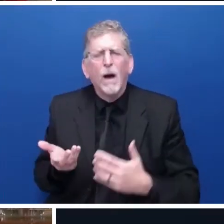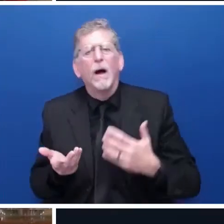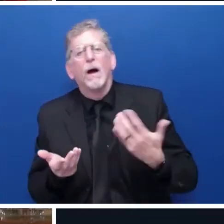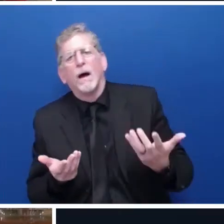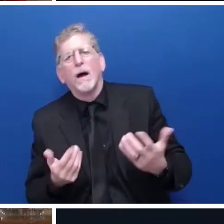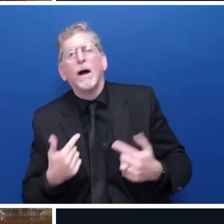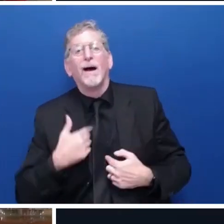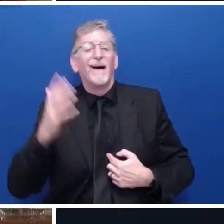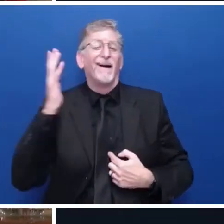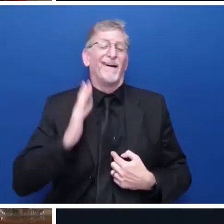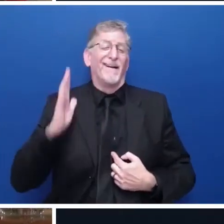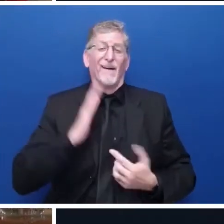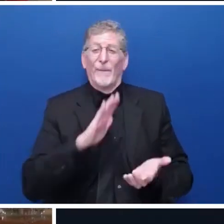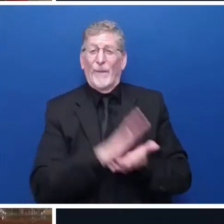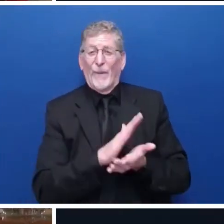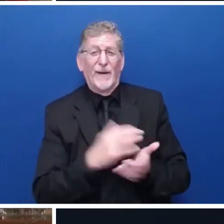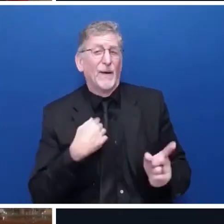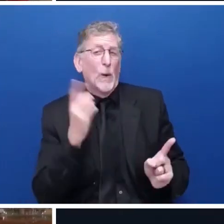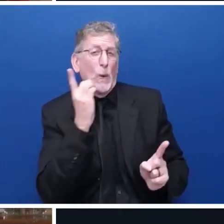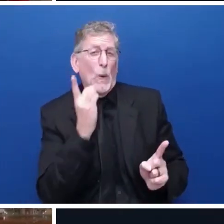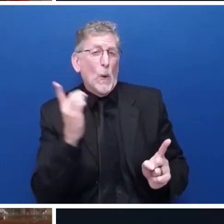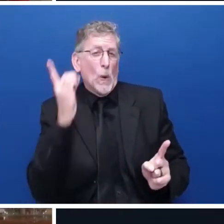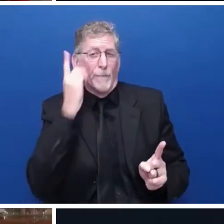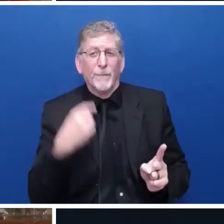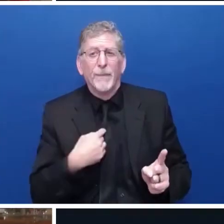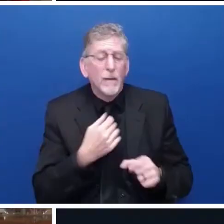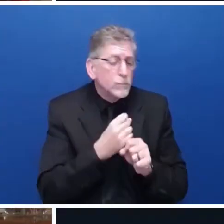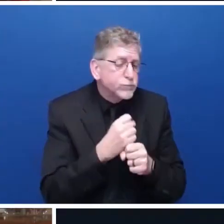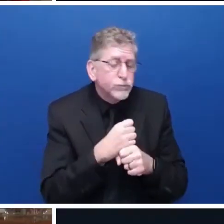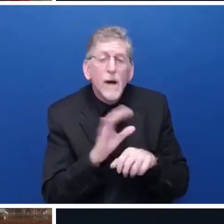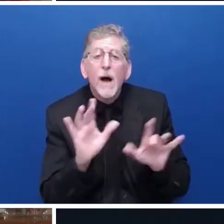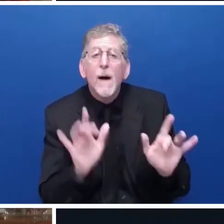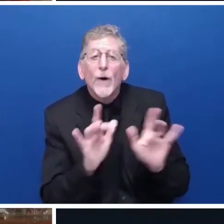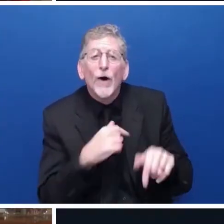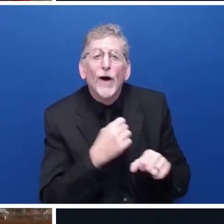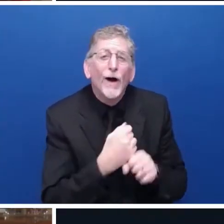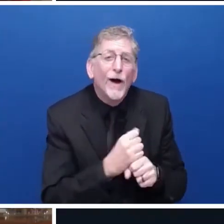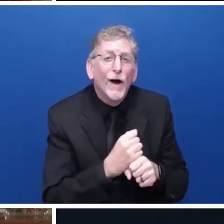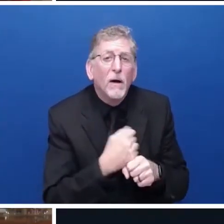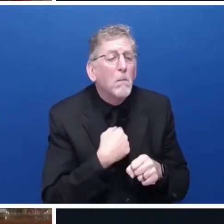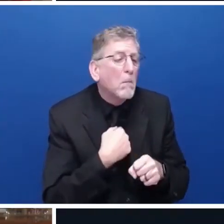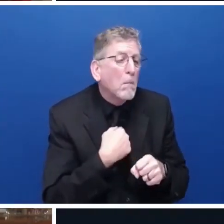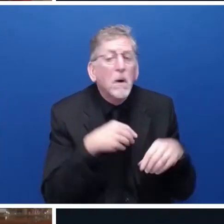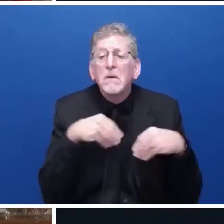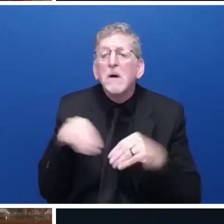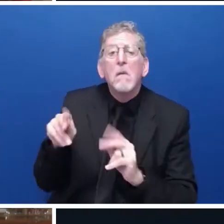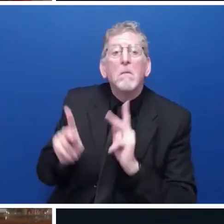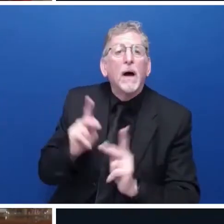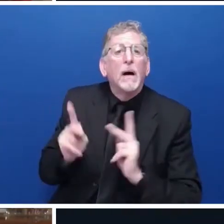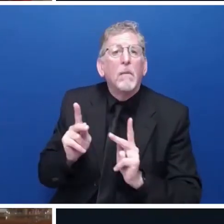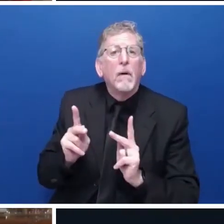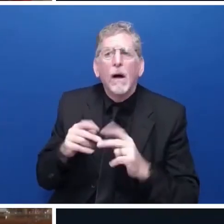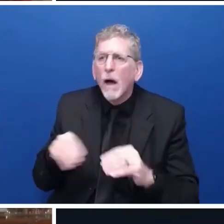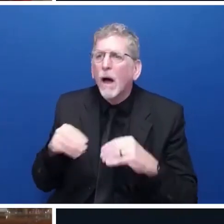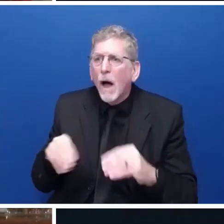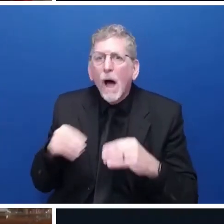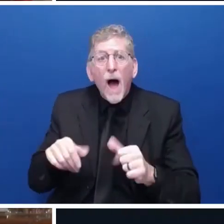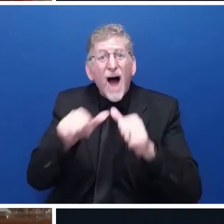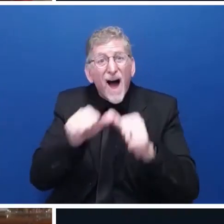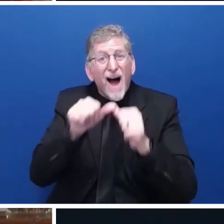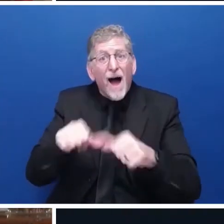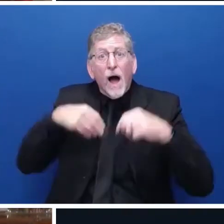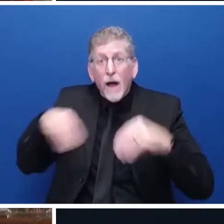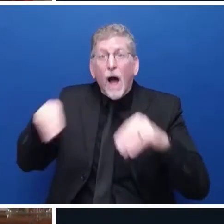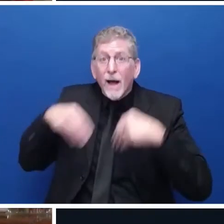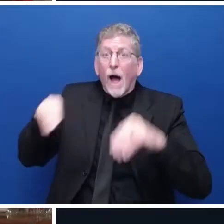computers, and I'd sell them to people, and I just kept selling and selling and selling, and pretty amazing story. That's called the American dream. He